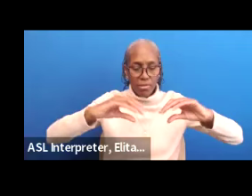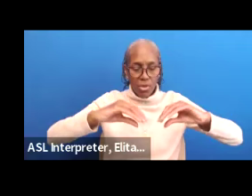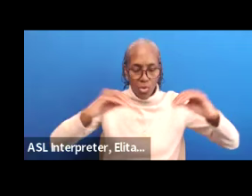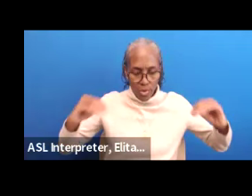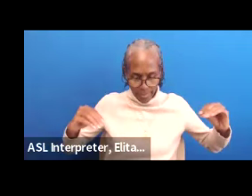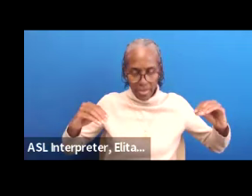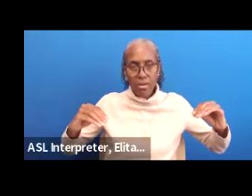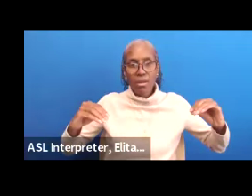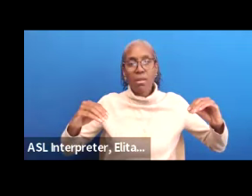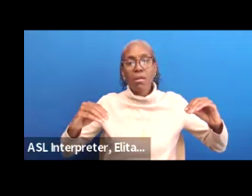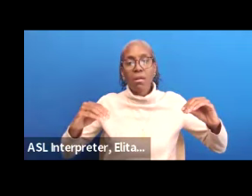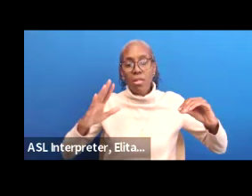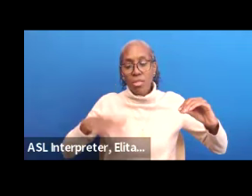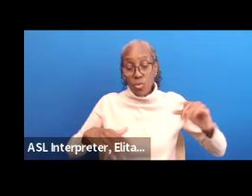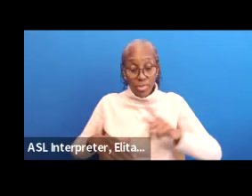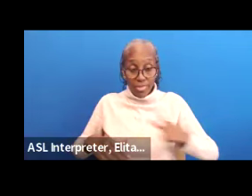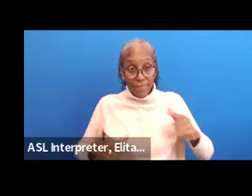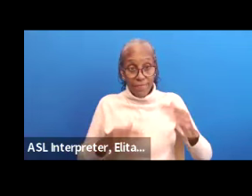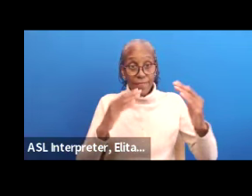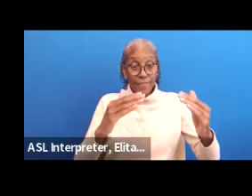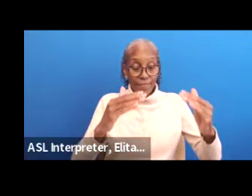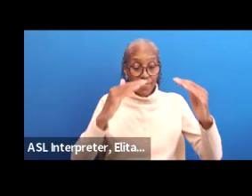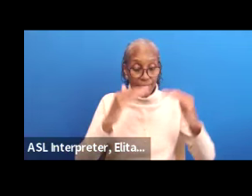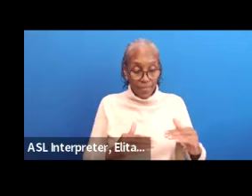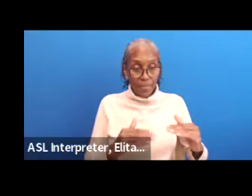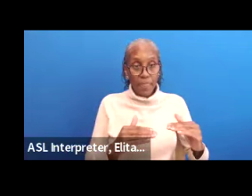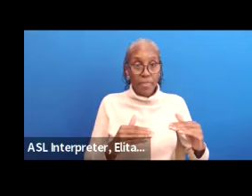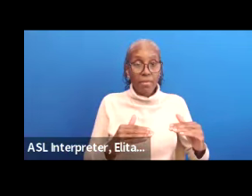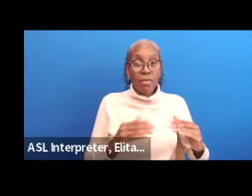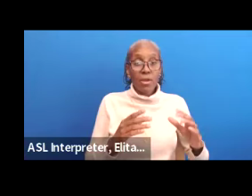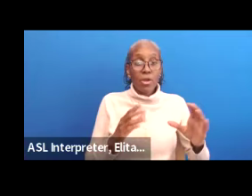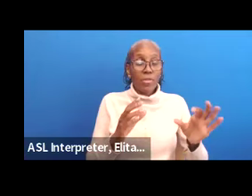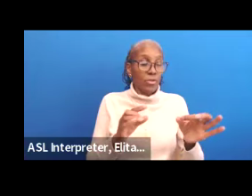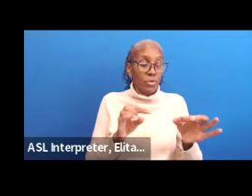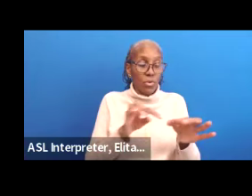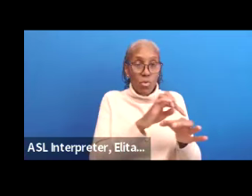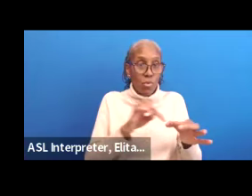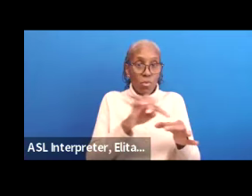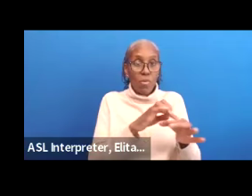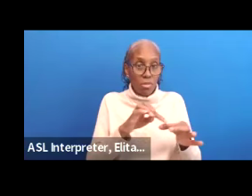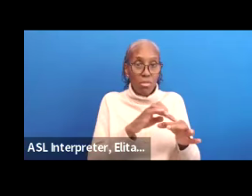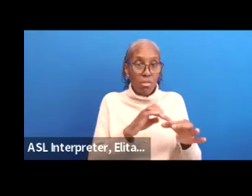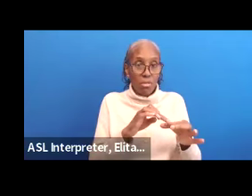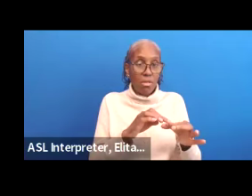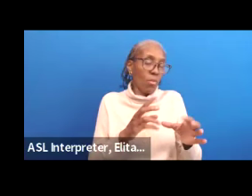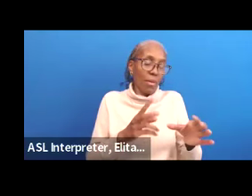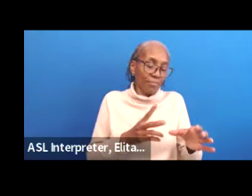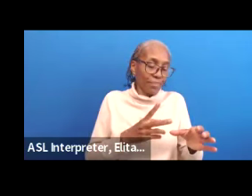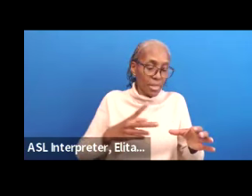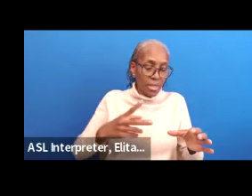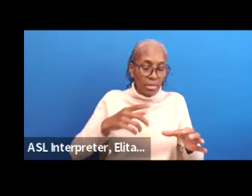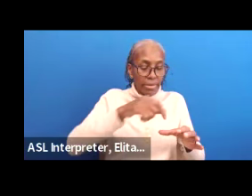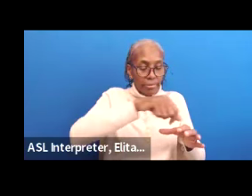down on the lower left image, a hole, a cut is made in